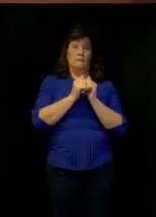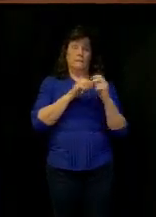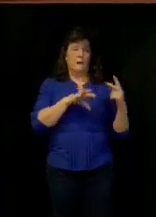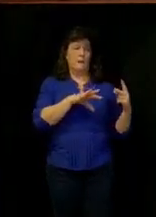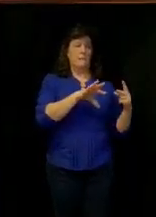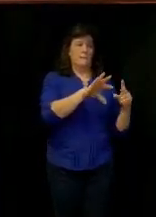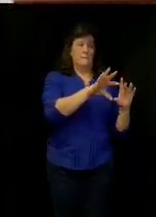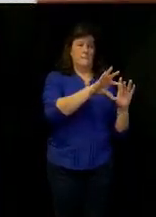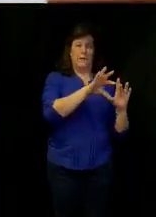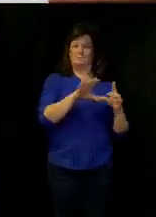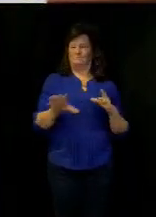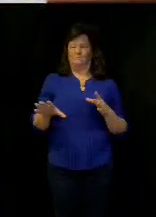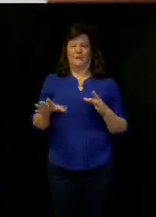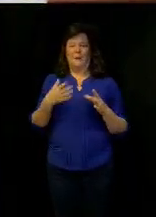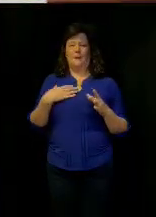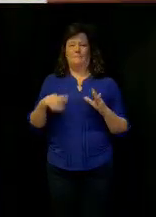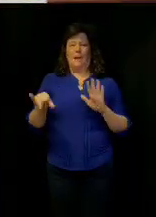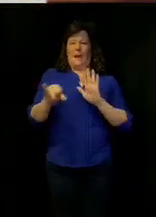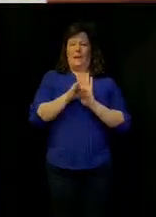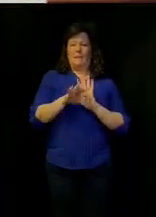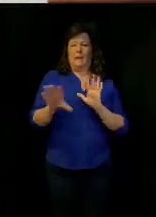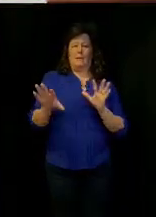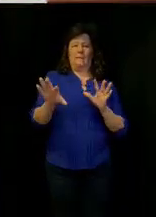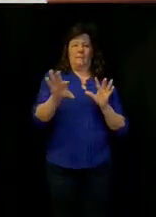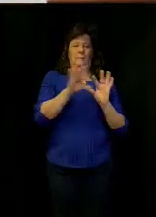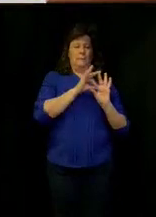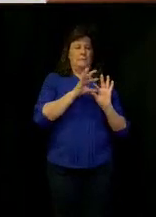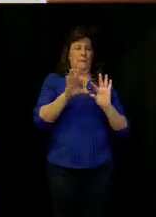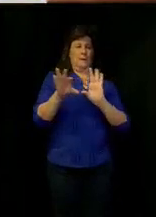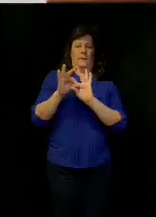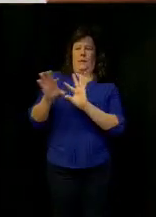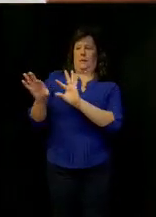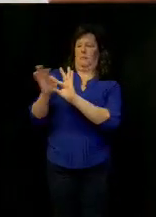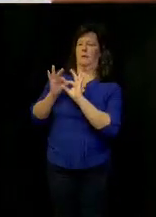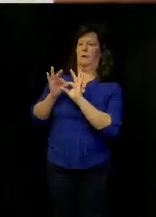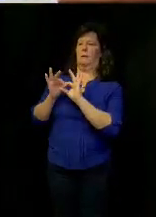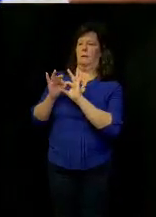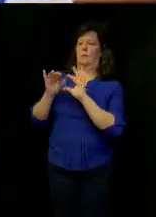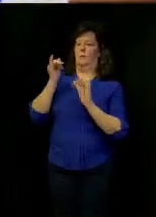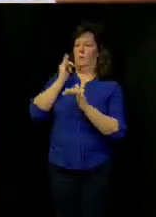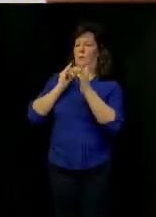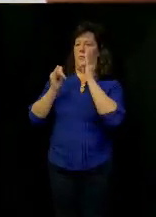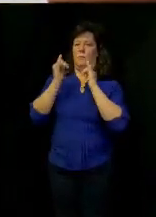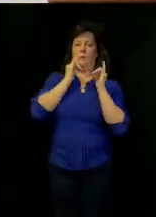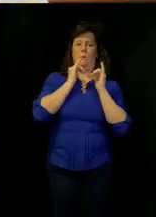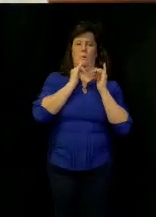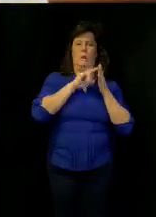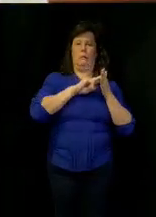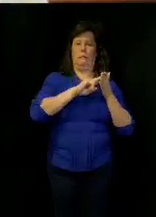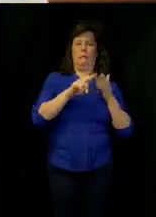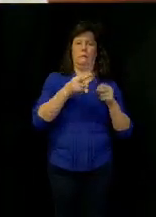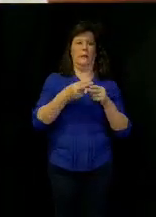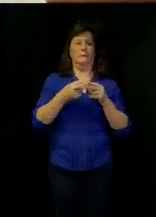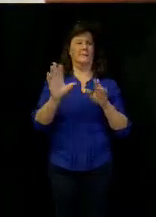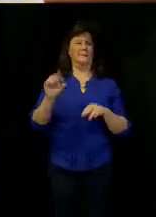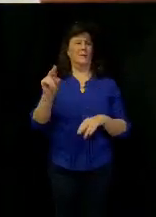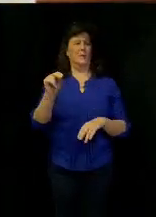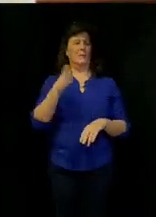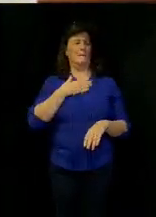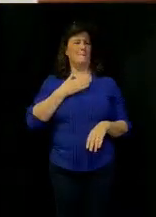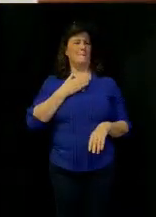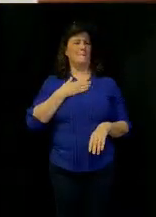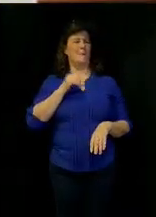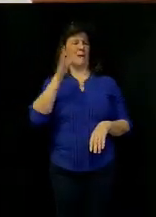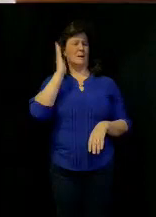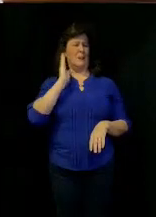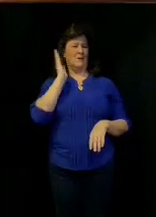on tags about themselves. You're this, and you're that, and you're that, and you're this, and you're this. No, no, no. That's not who I am. That may have been a part